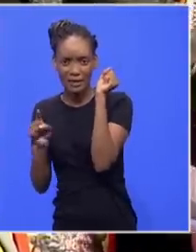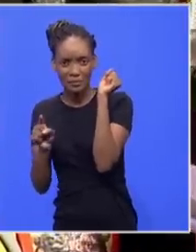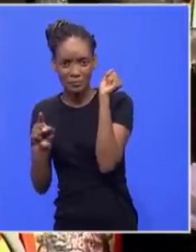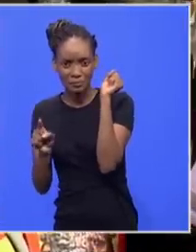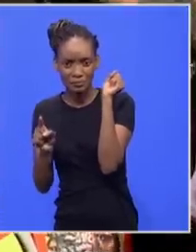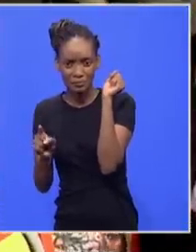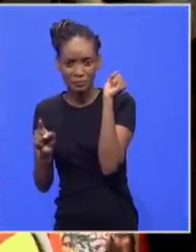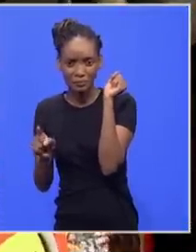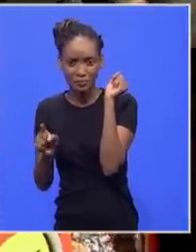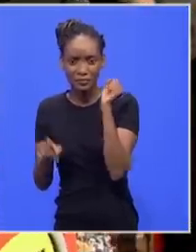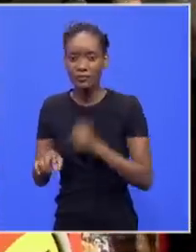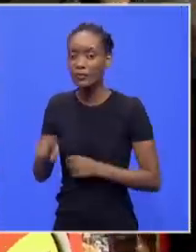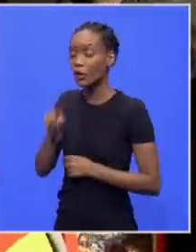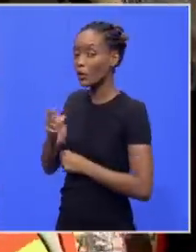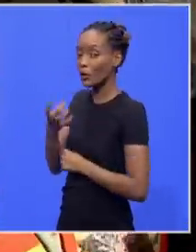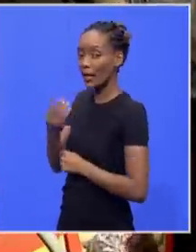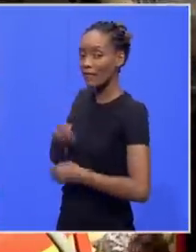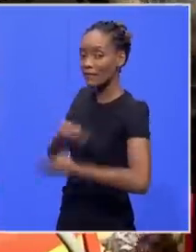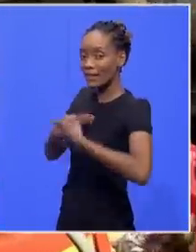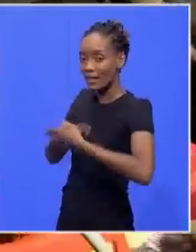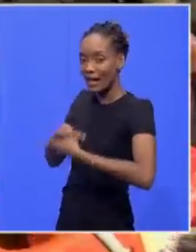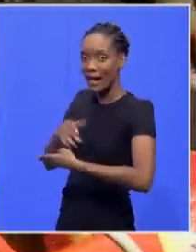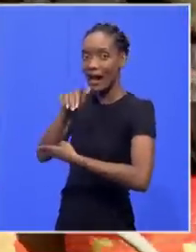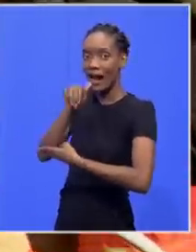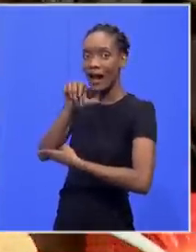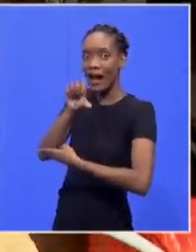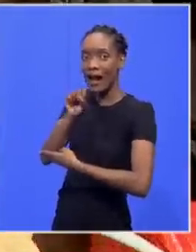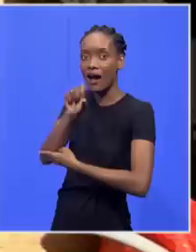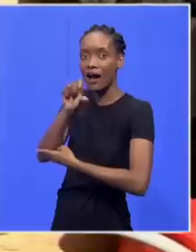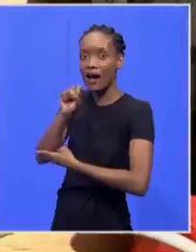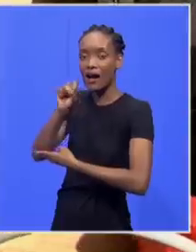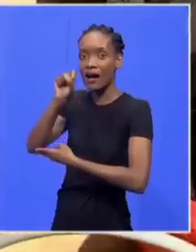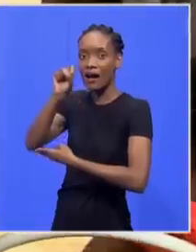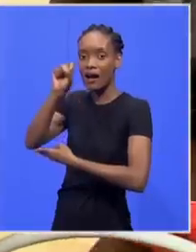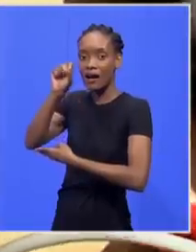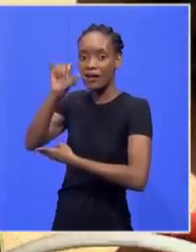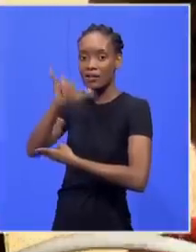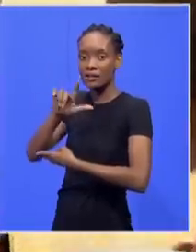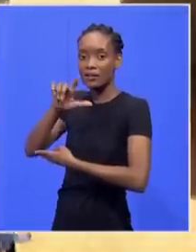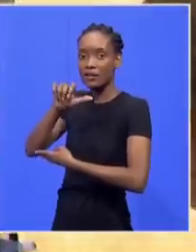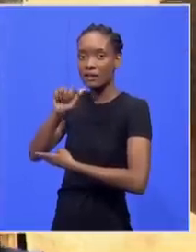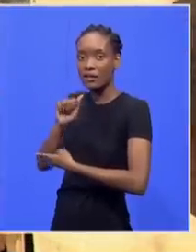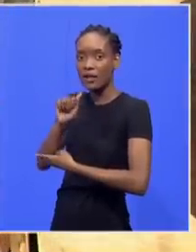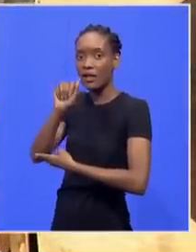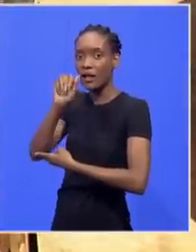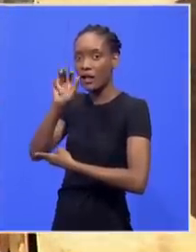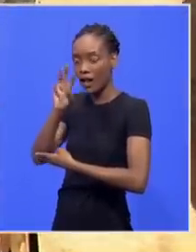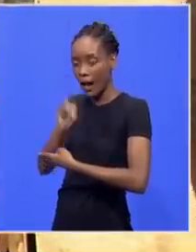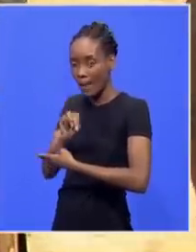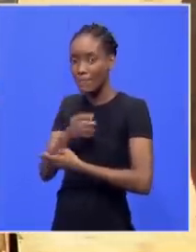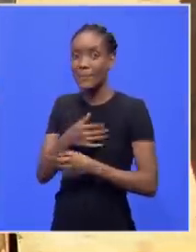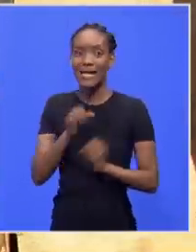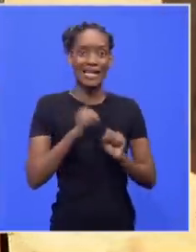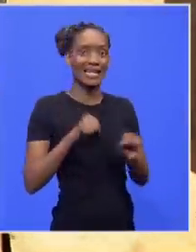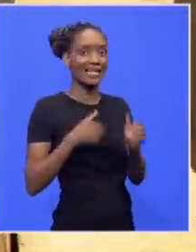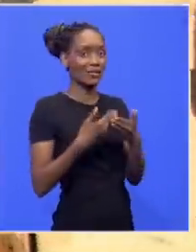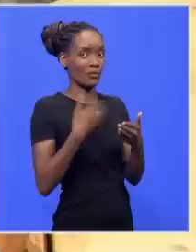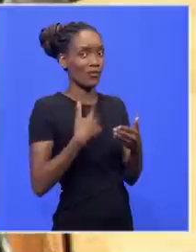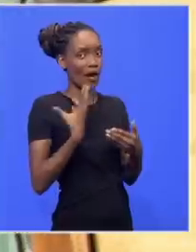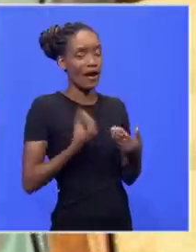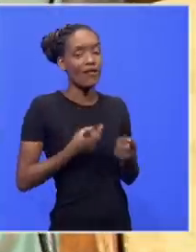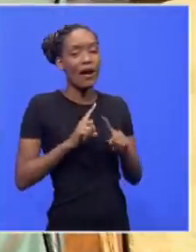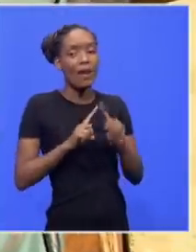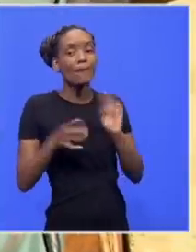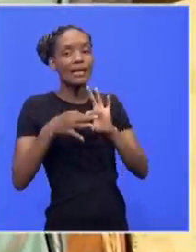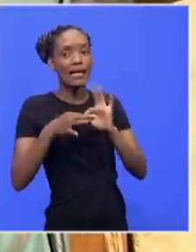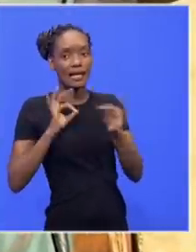Do you have asylum papers? Do you have your documents? I have it. It's already expired. Yes. Does that not make you illegal now in the country?